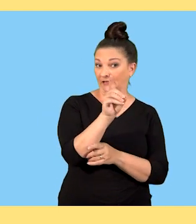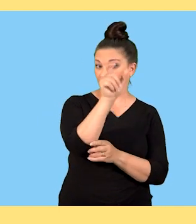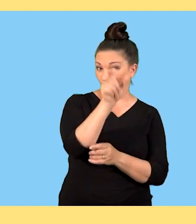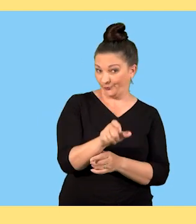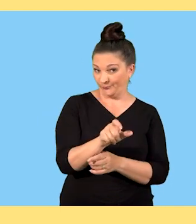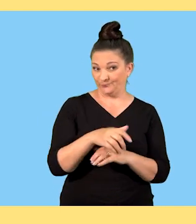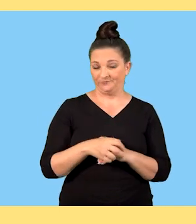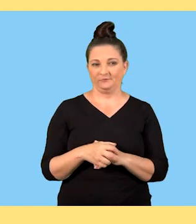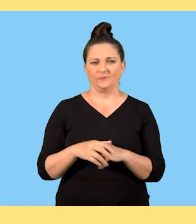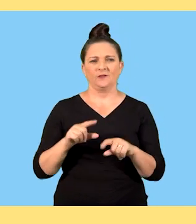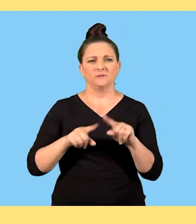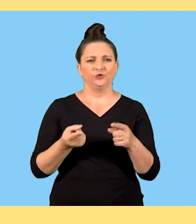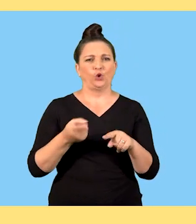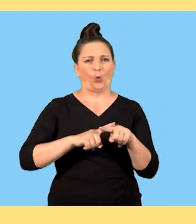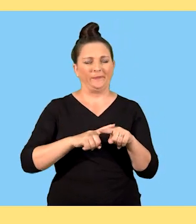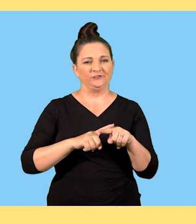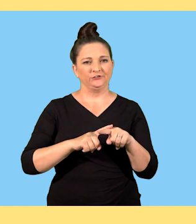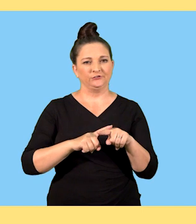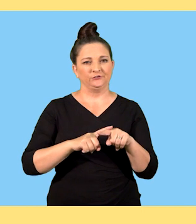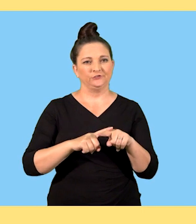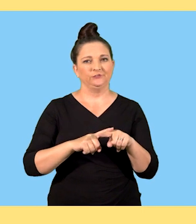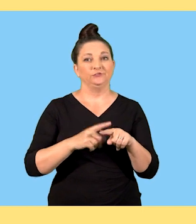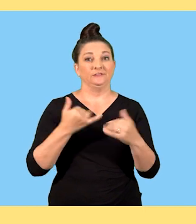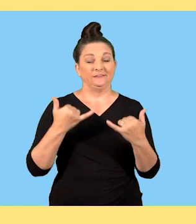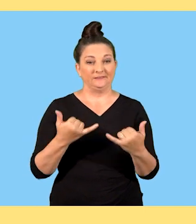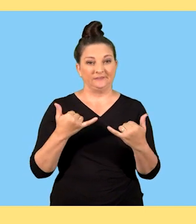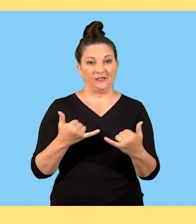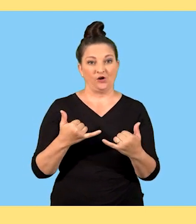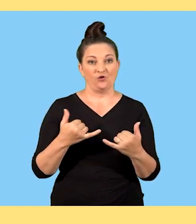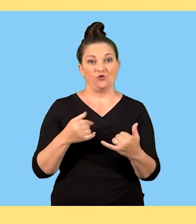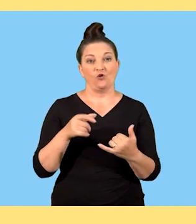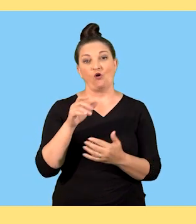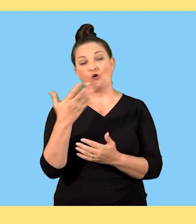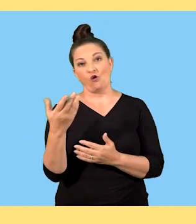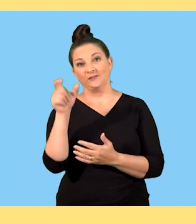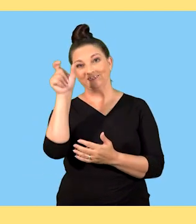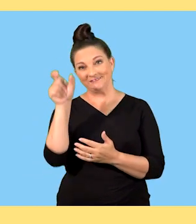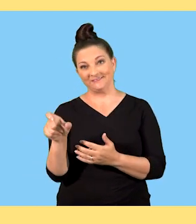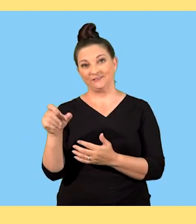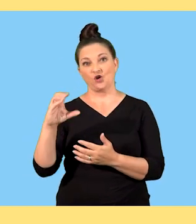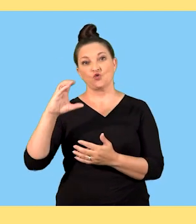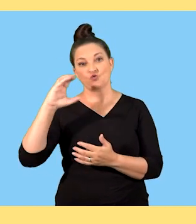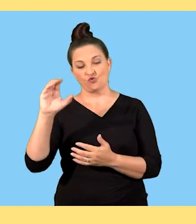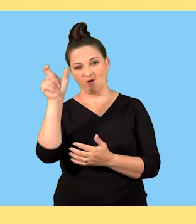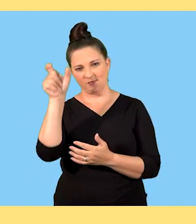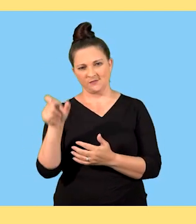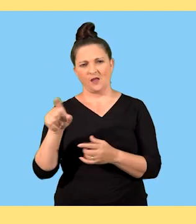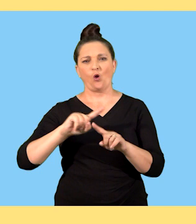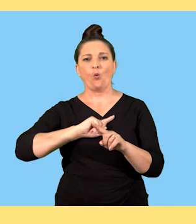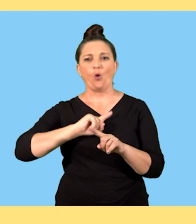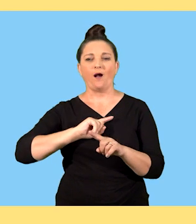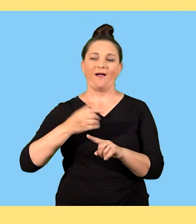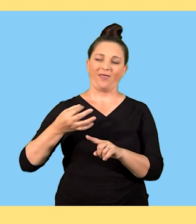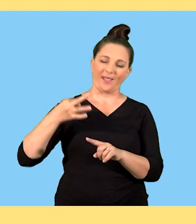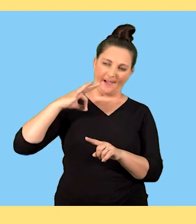have your 680 debited. And then commission income becomes 680 on the credit